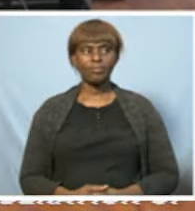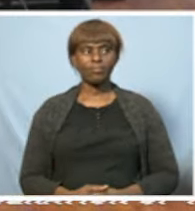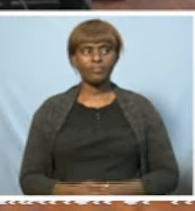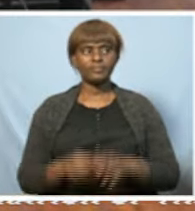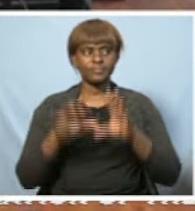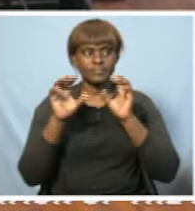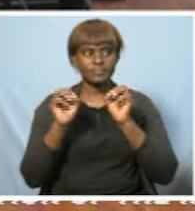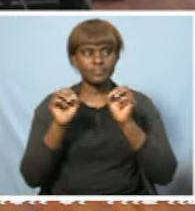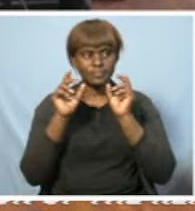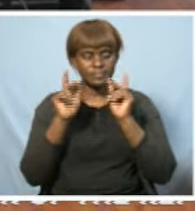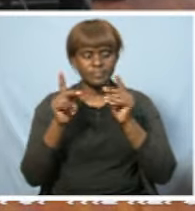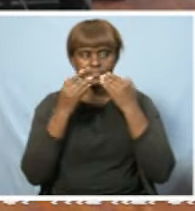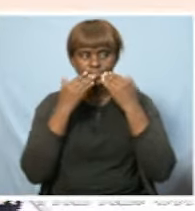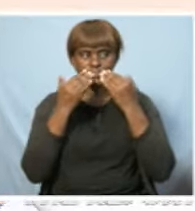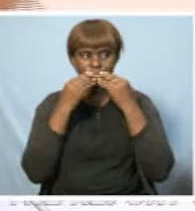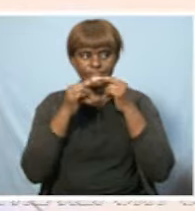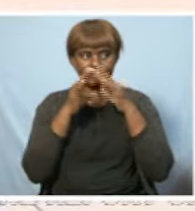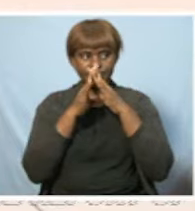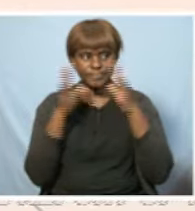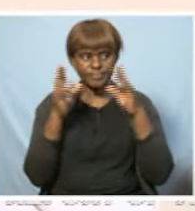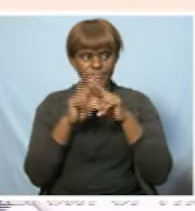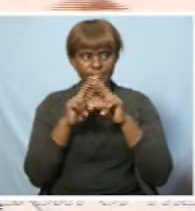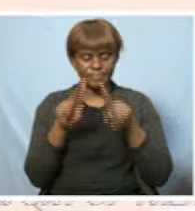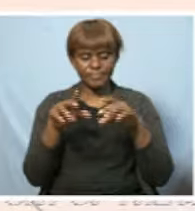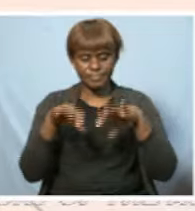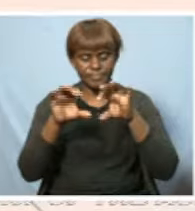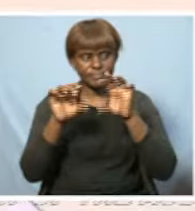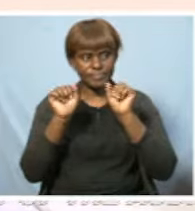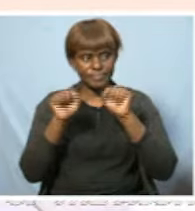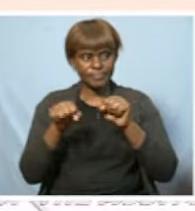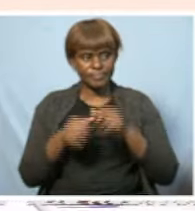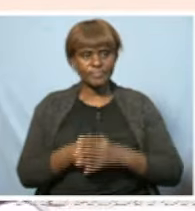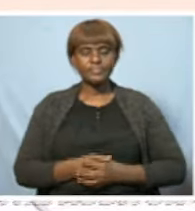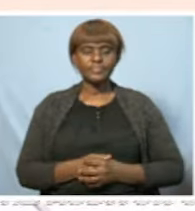Okay. Thank you very much, Chair. Proceed.